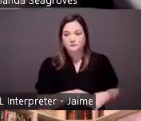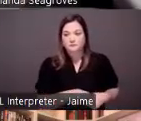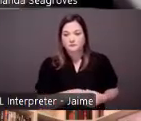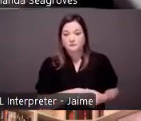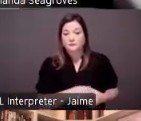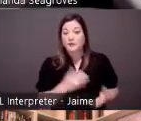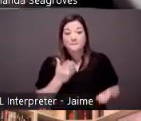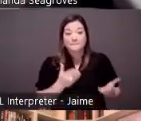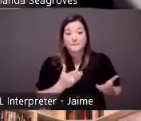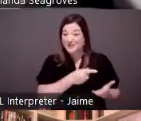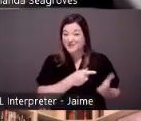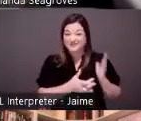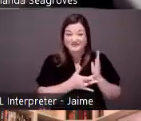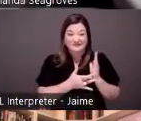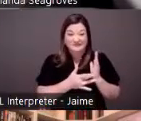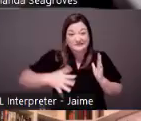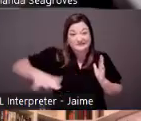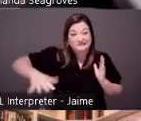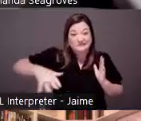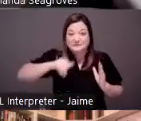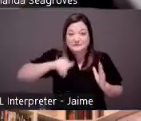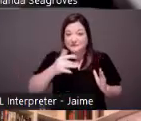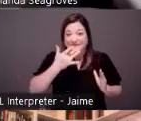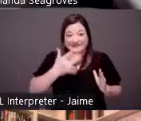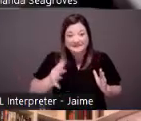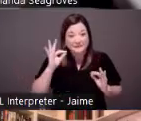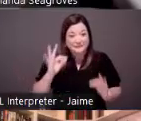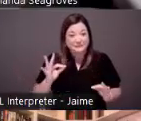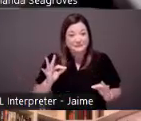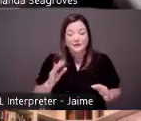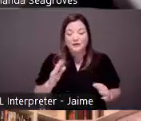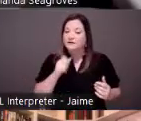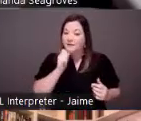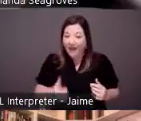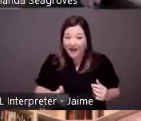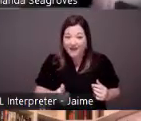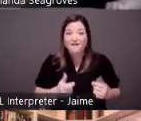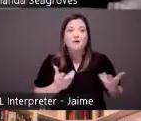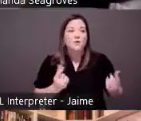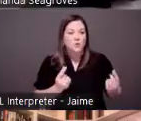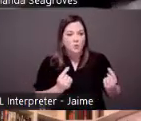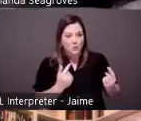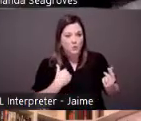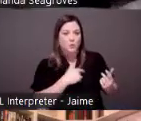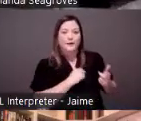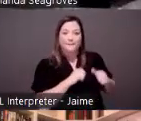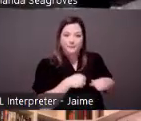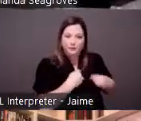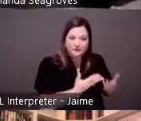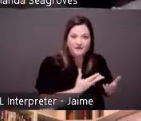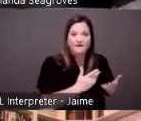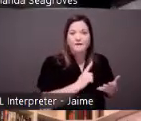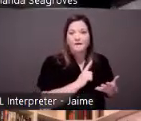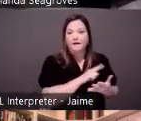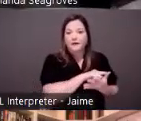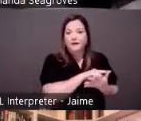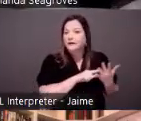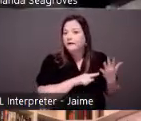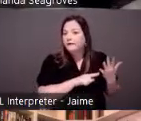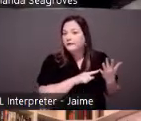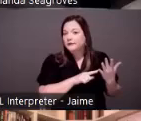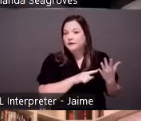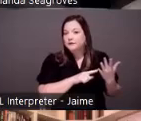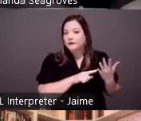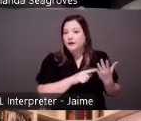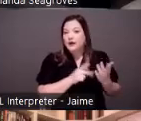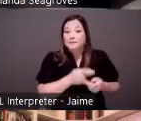they're not that technologically savvy, is there any way that we can help provide them with a center where